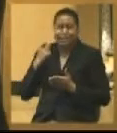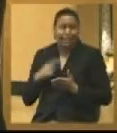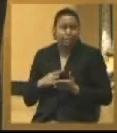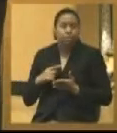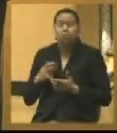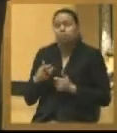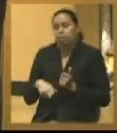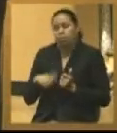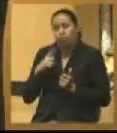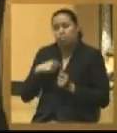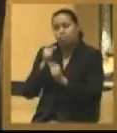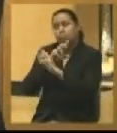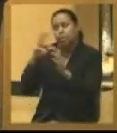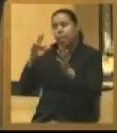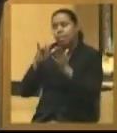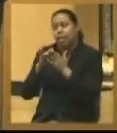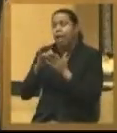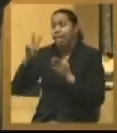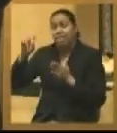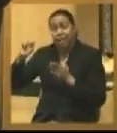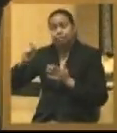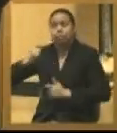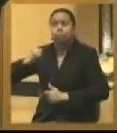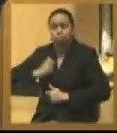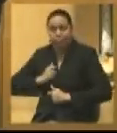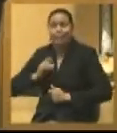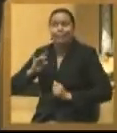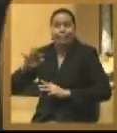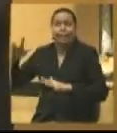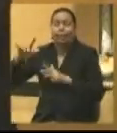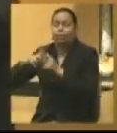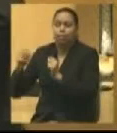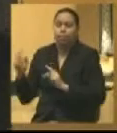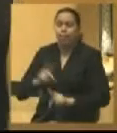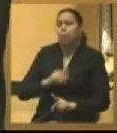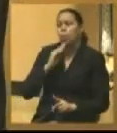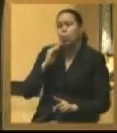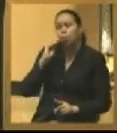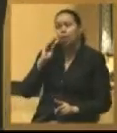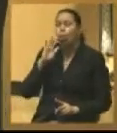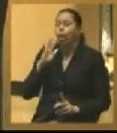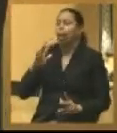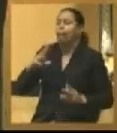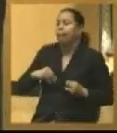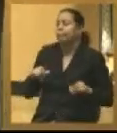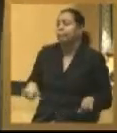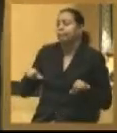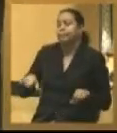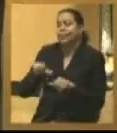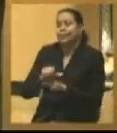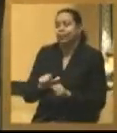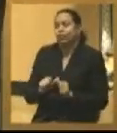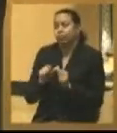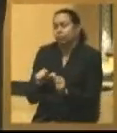to imagine returning veterans accepting the return to slavery of, first of all,